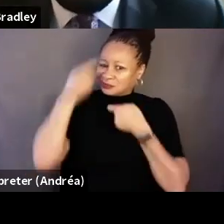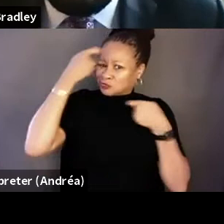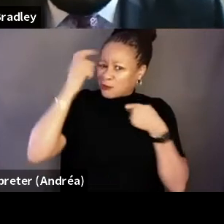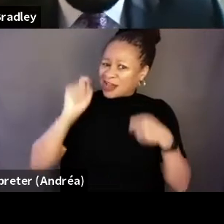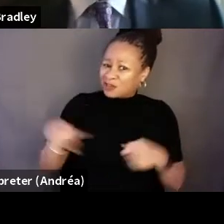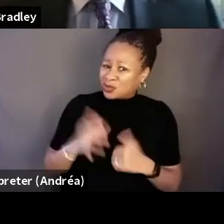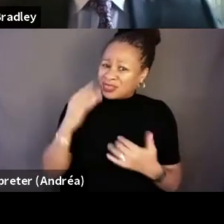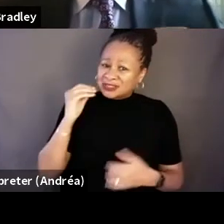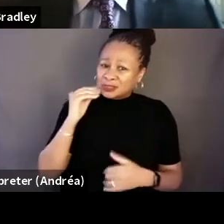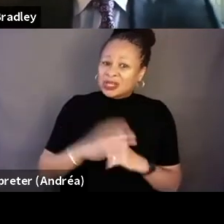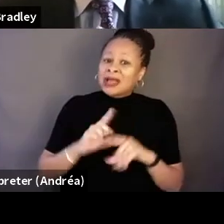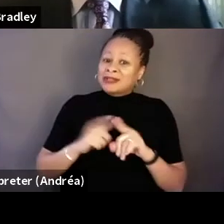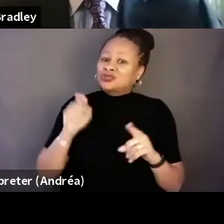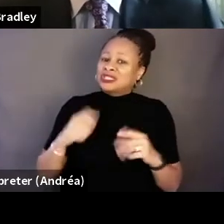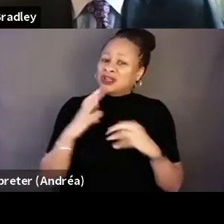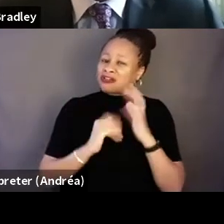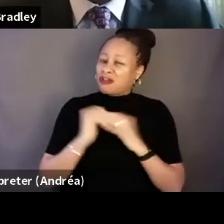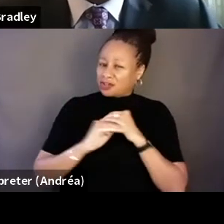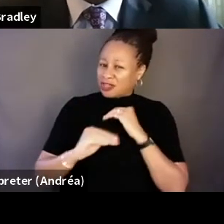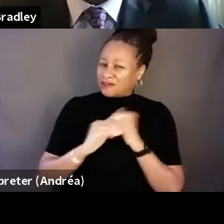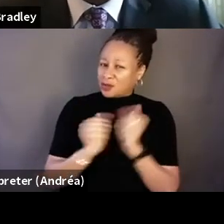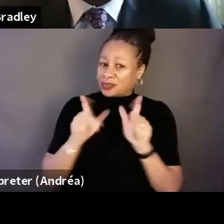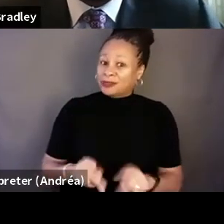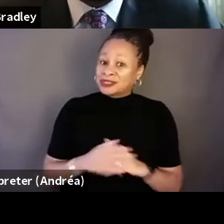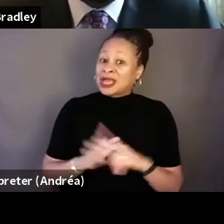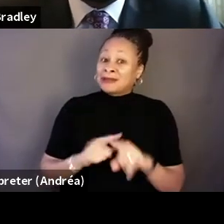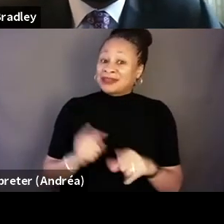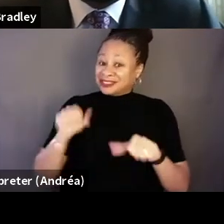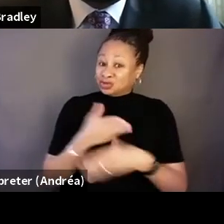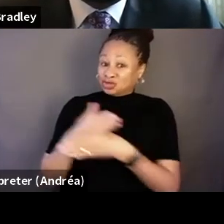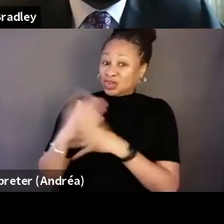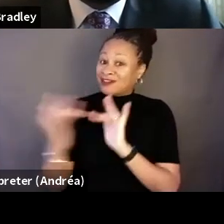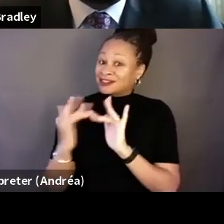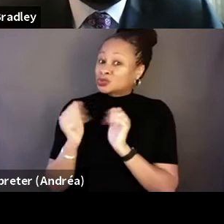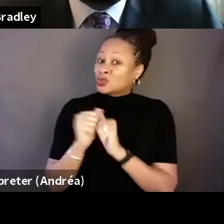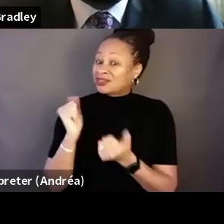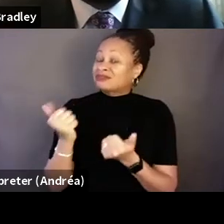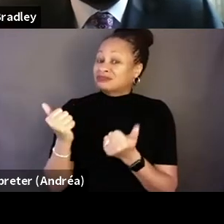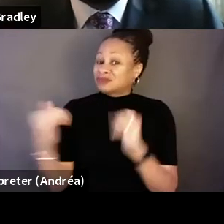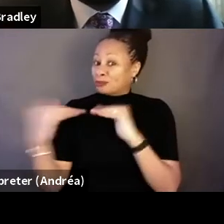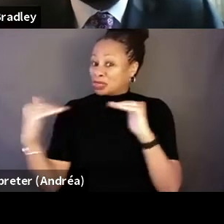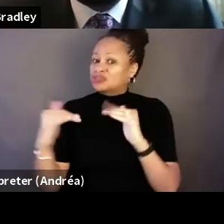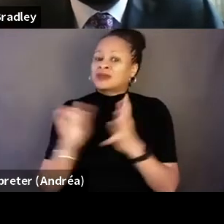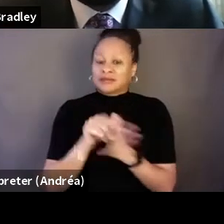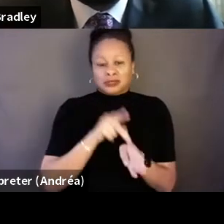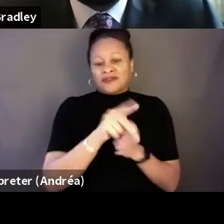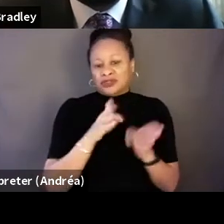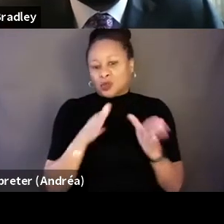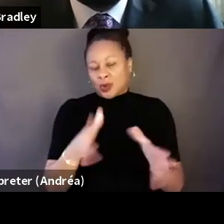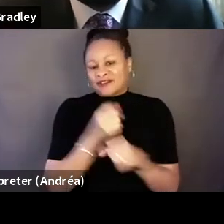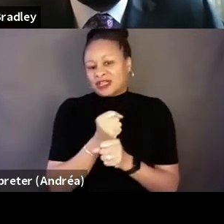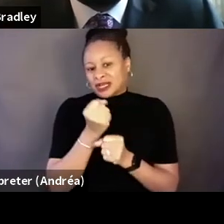by asking for, you know, can you share some contacts among your coworkers, that's a professional way of